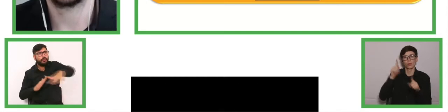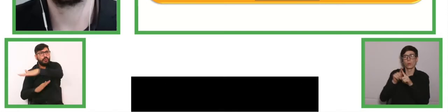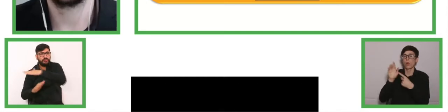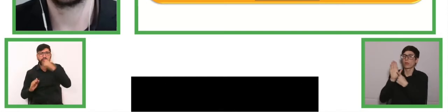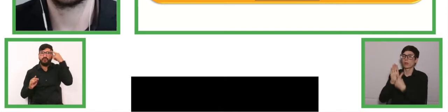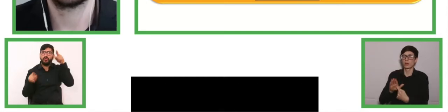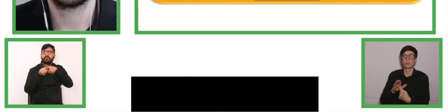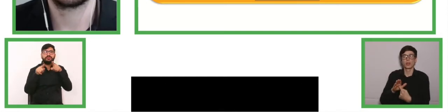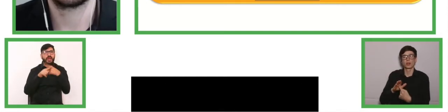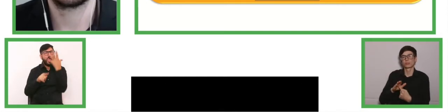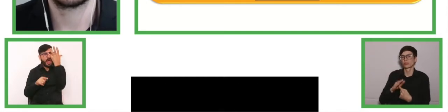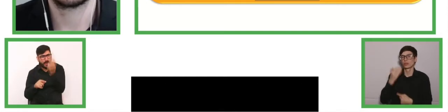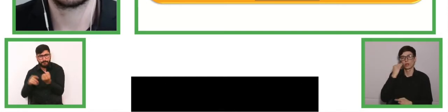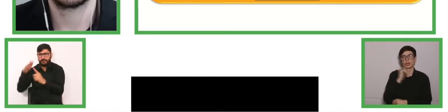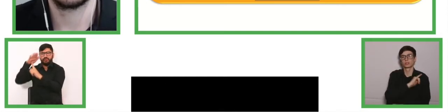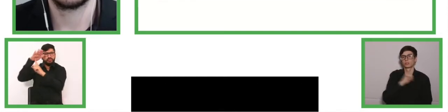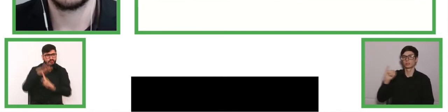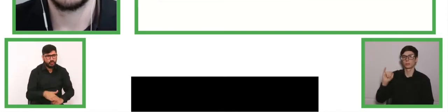slide, please.